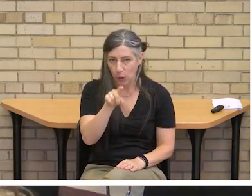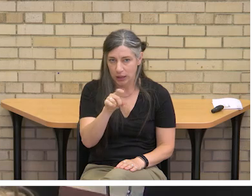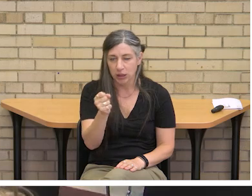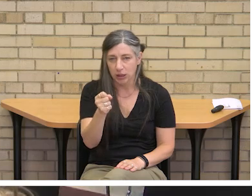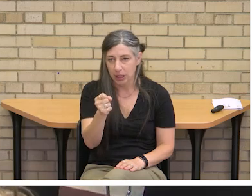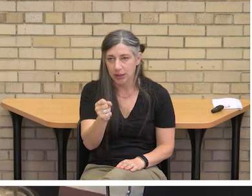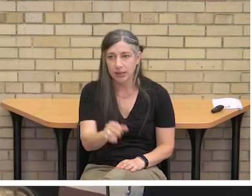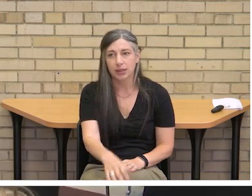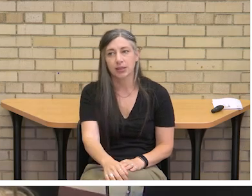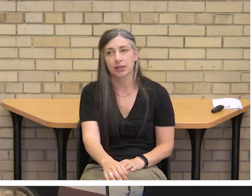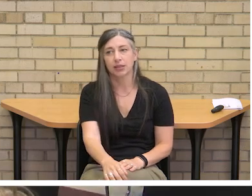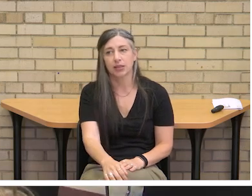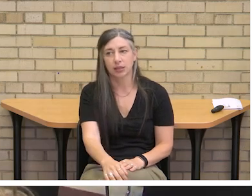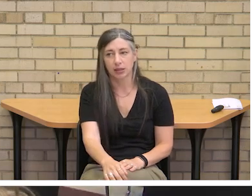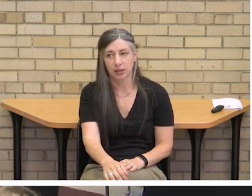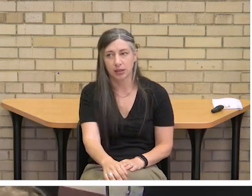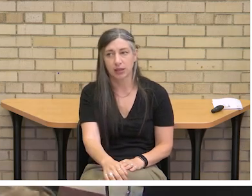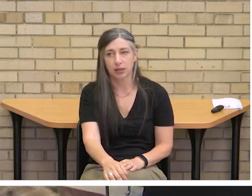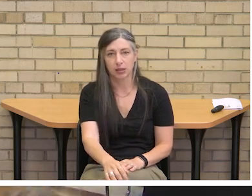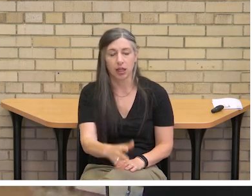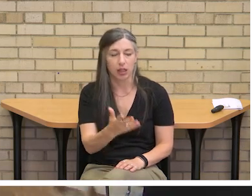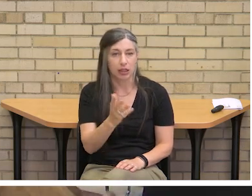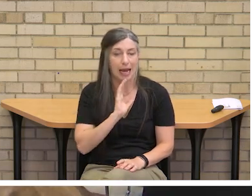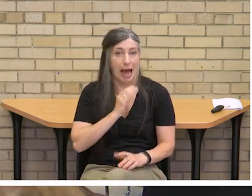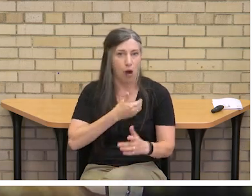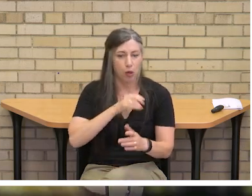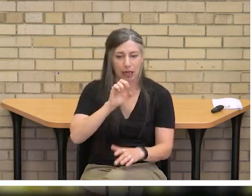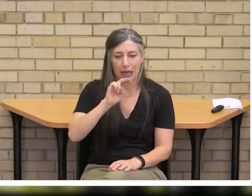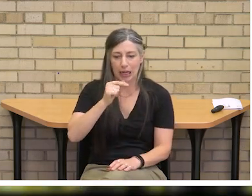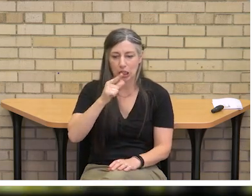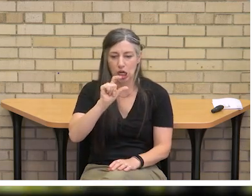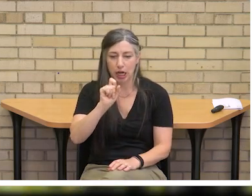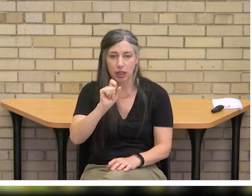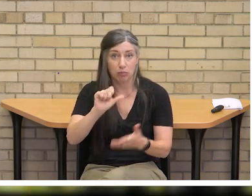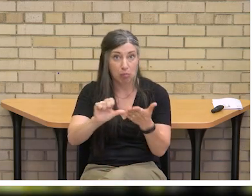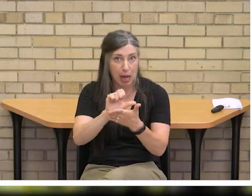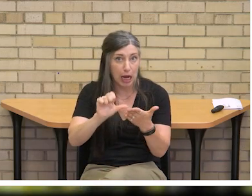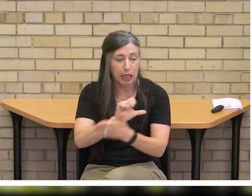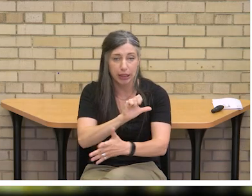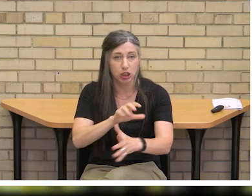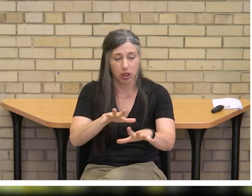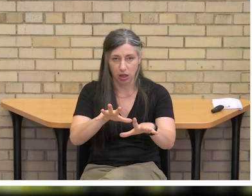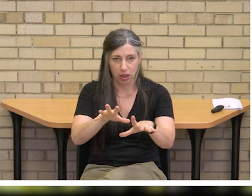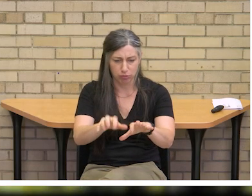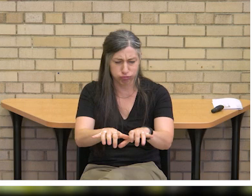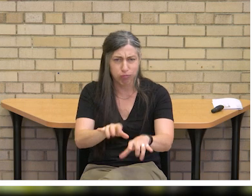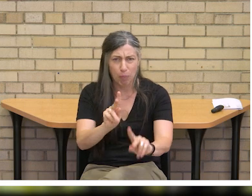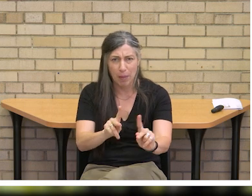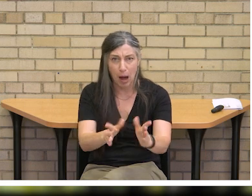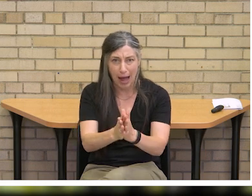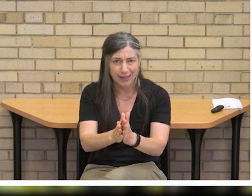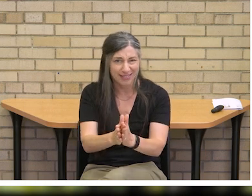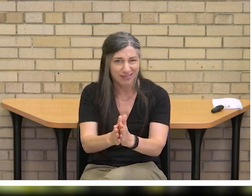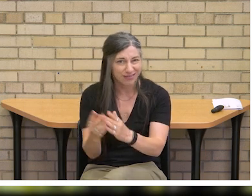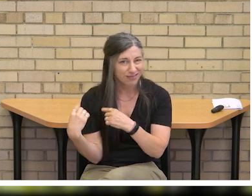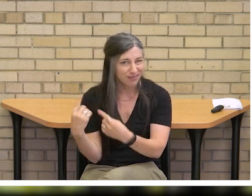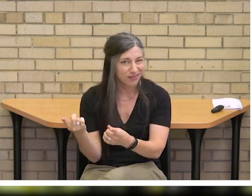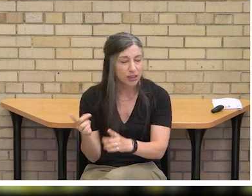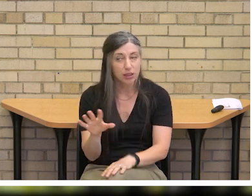think we've seen that submitted on the Engage page as well. There's enough